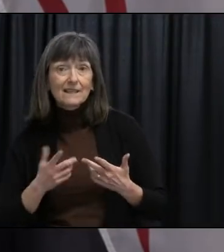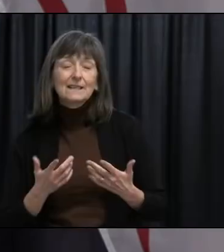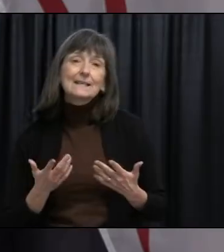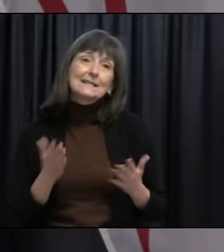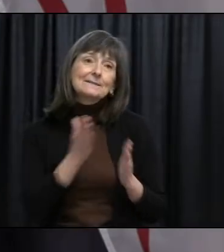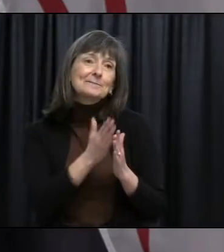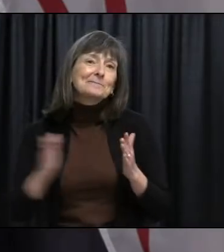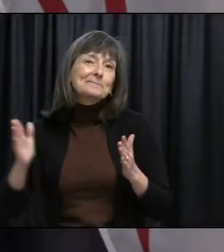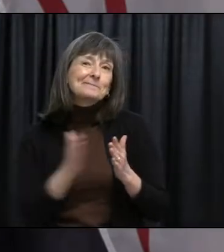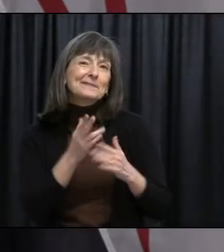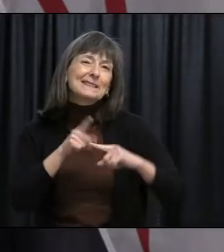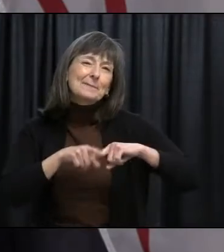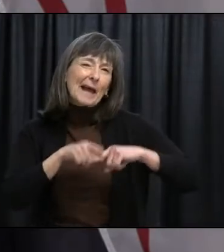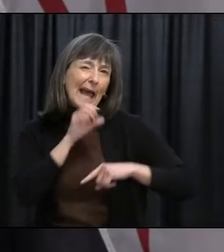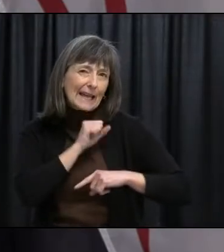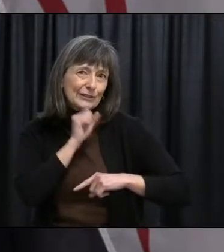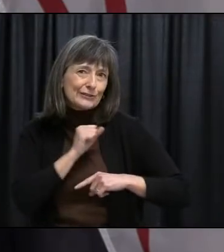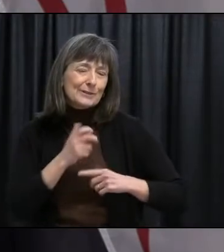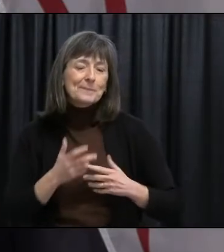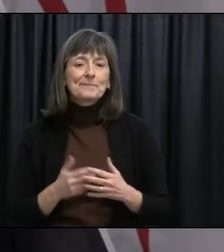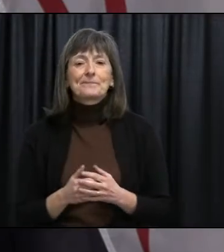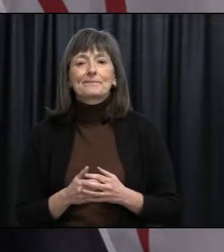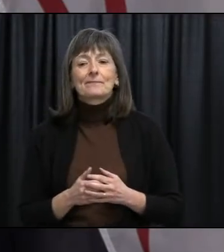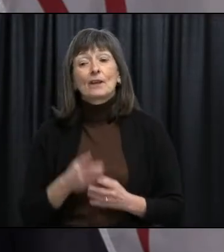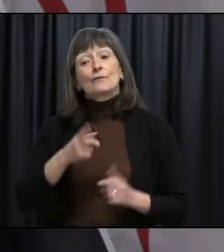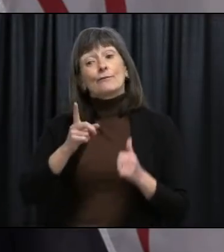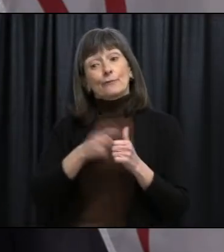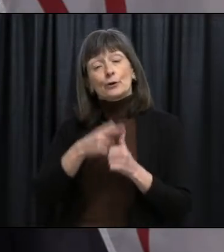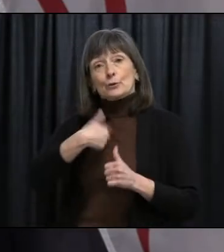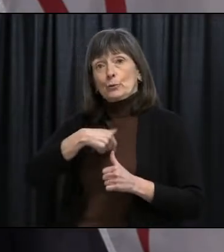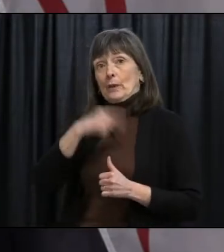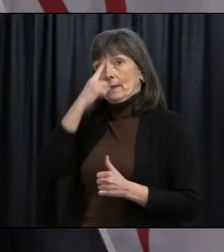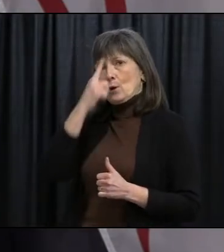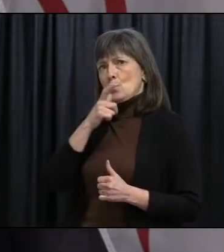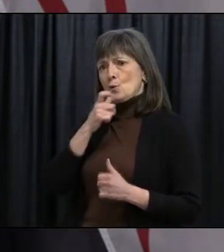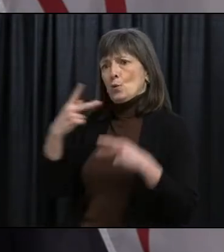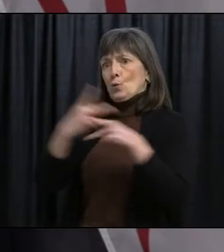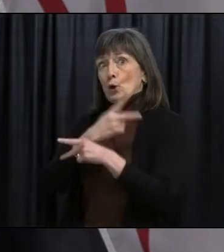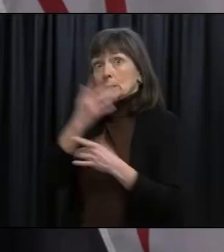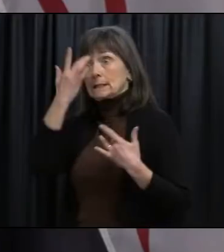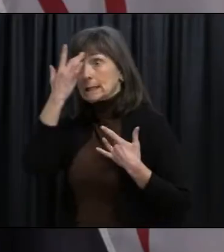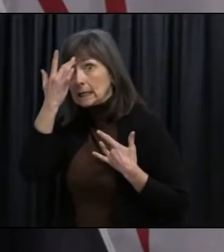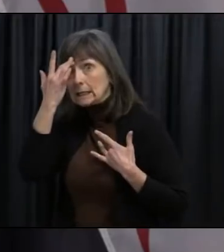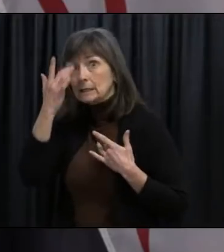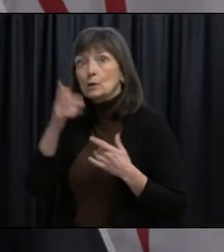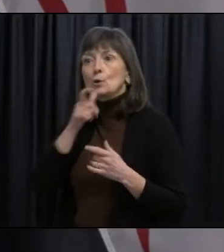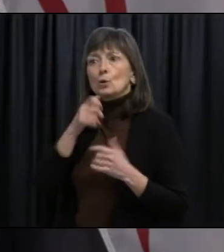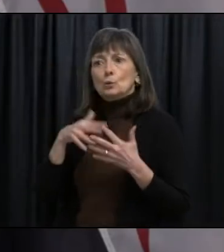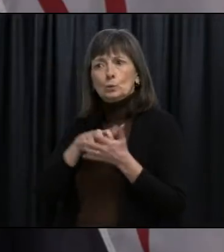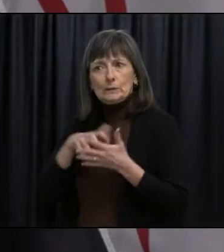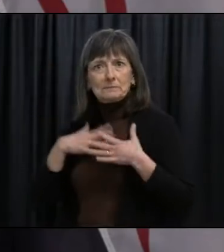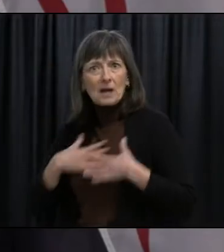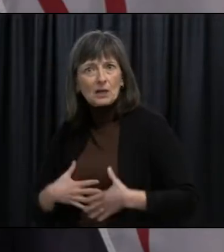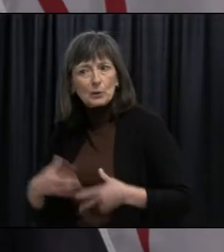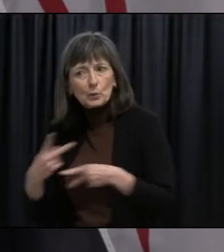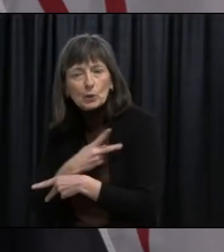Certainly, we have to consider who those vulnerable populations are and who are most at risk for severe disease. And, we have to offer them the protection